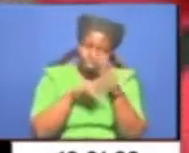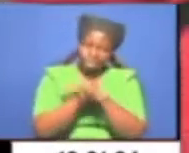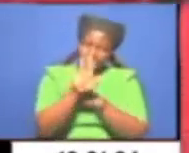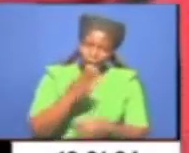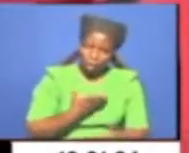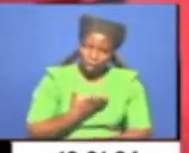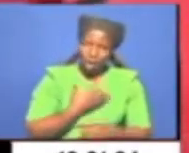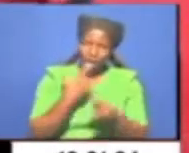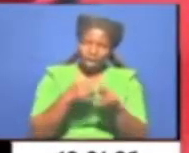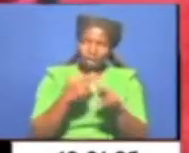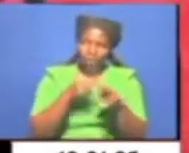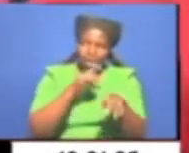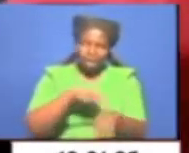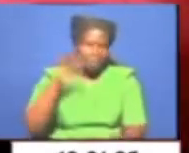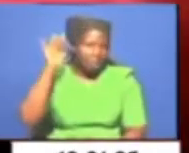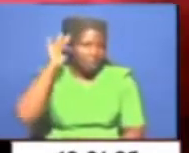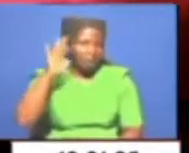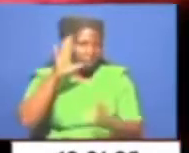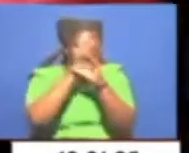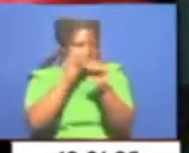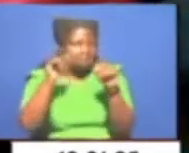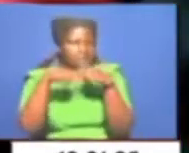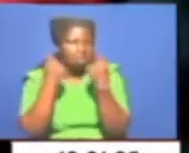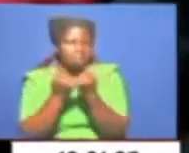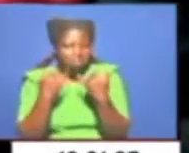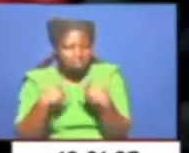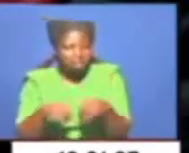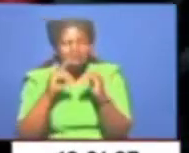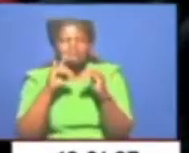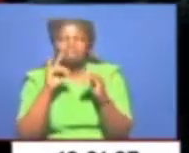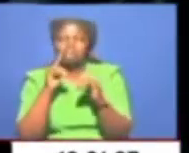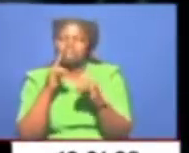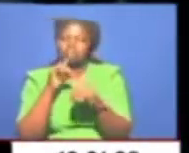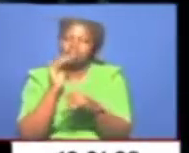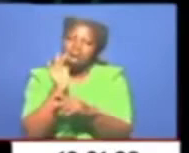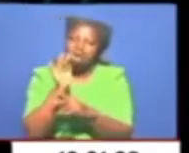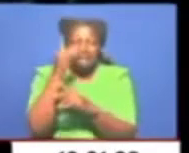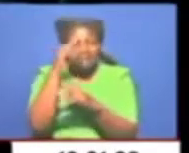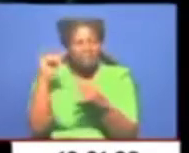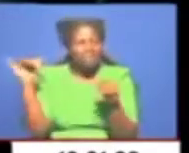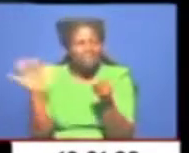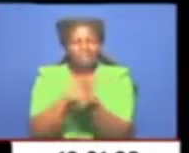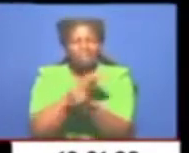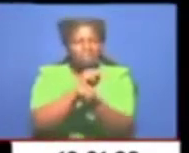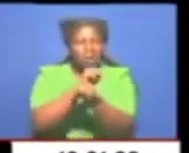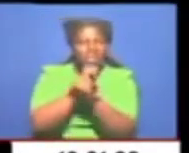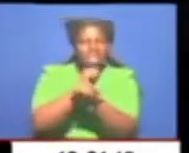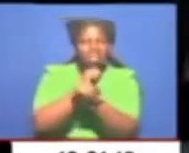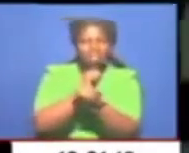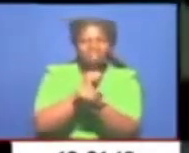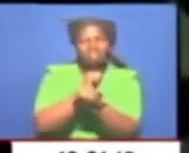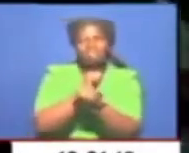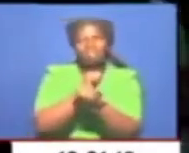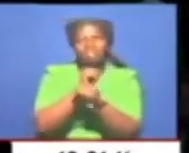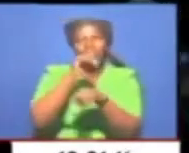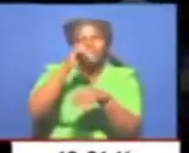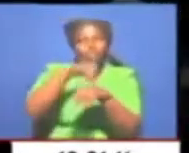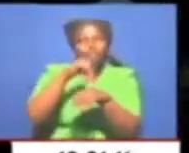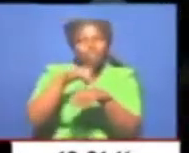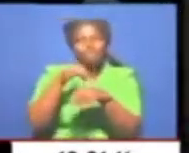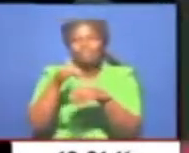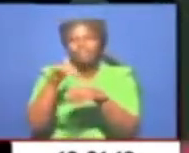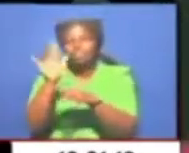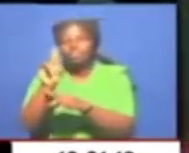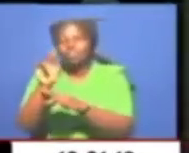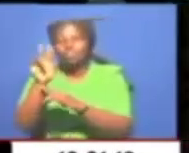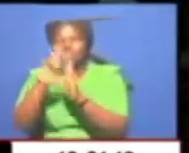hear the president's team trying to argue for blanket, absolute immunity on grounds outside the Constitution, you must